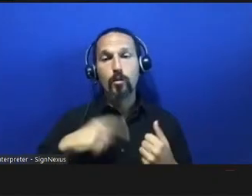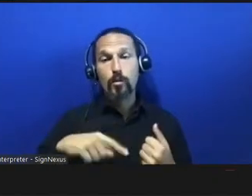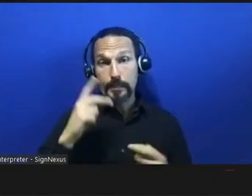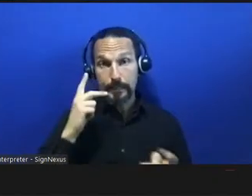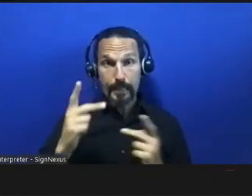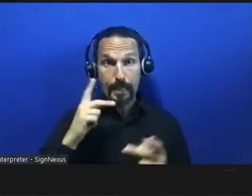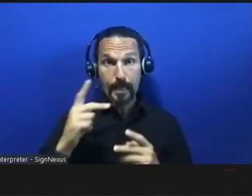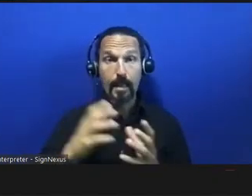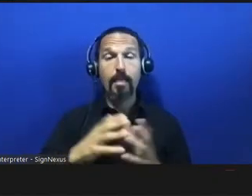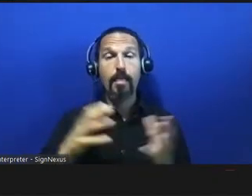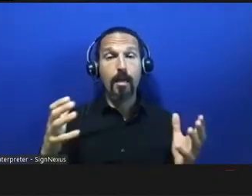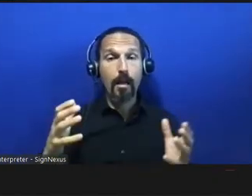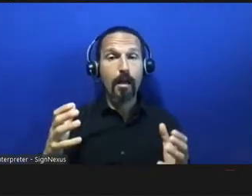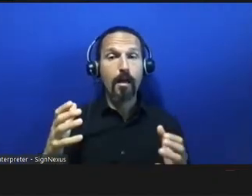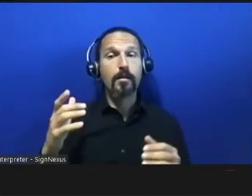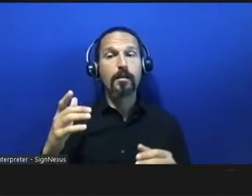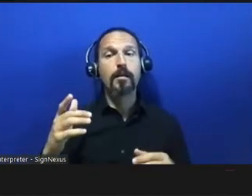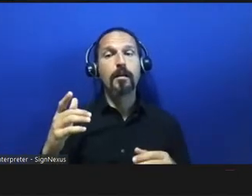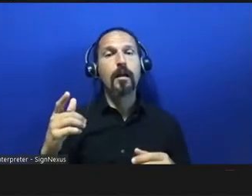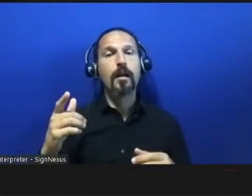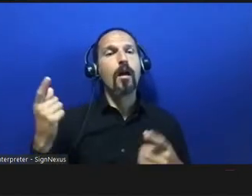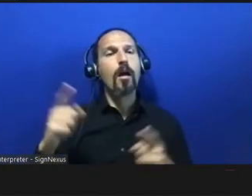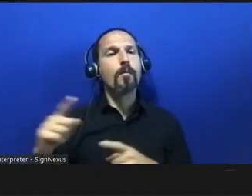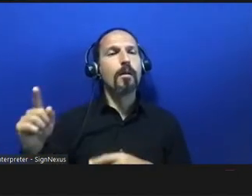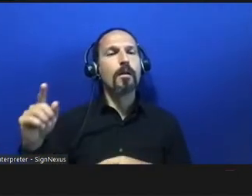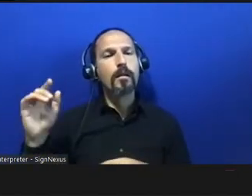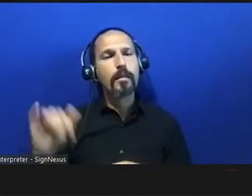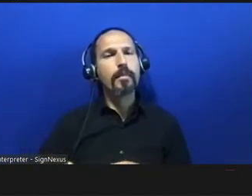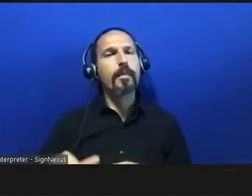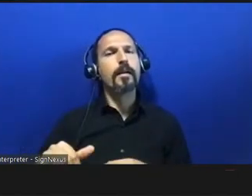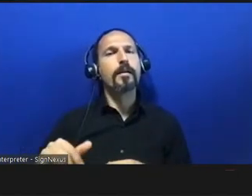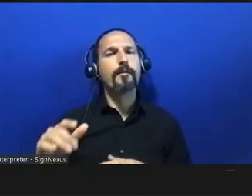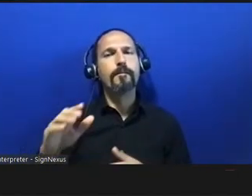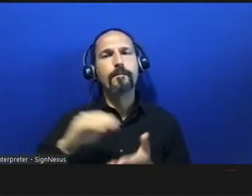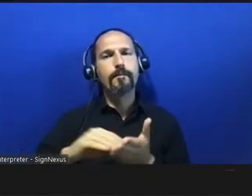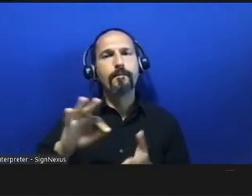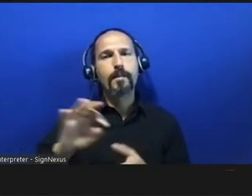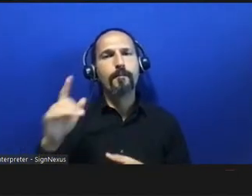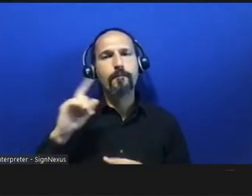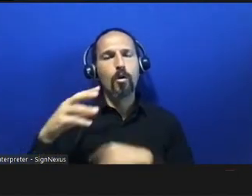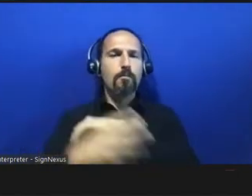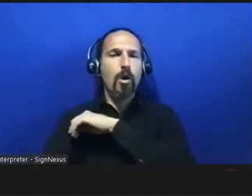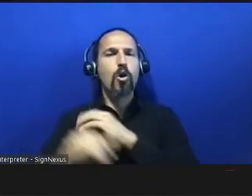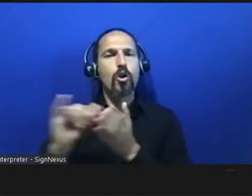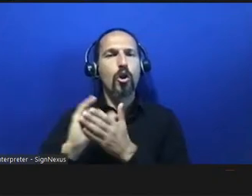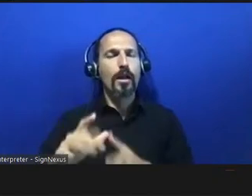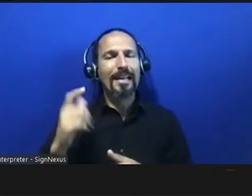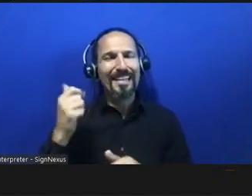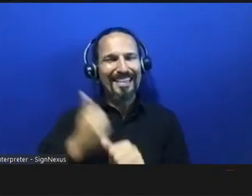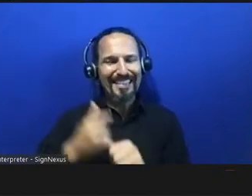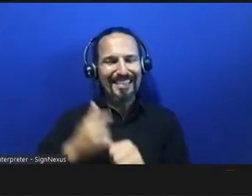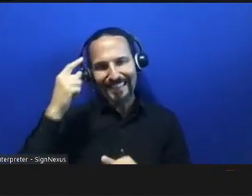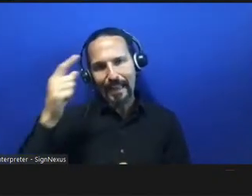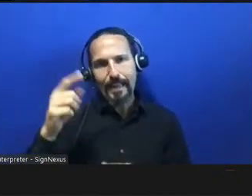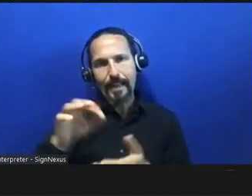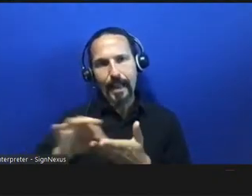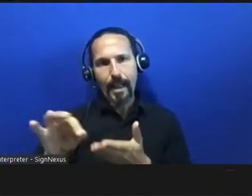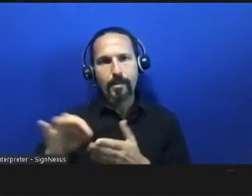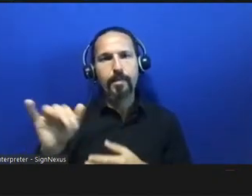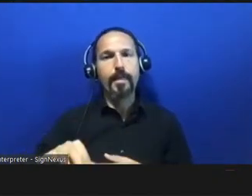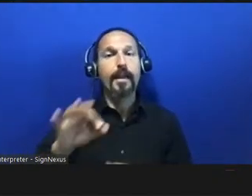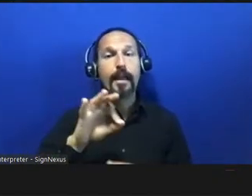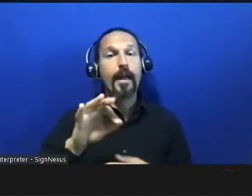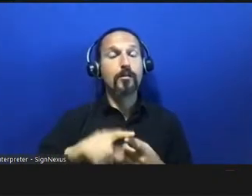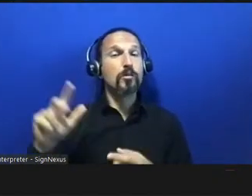saw huge lines when green light New York passed and how the five sent back fee was exam for poor New Yorkers because every set counts but nine or twenty three